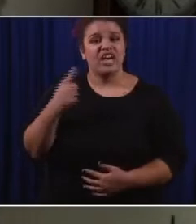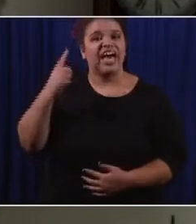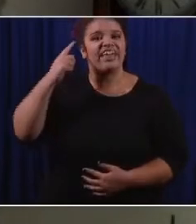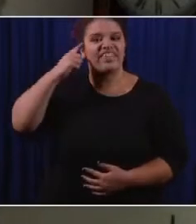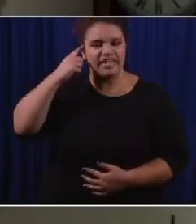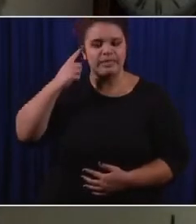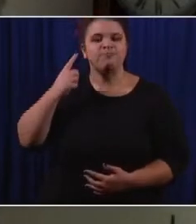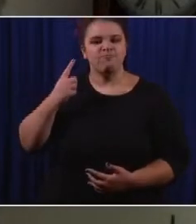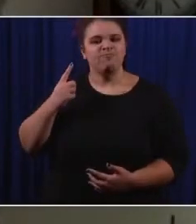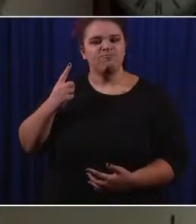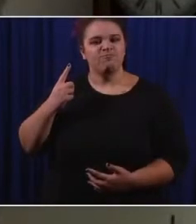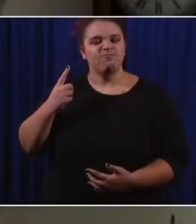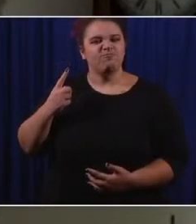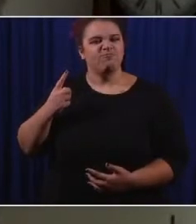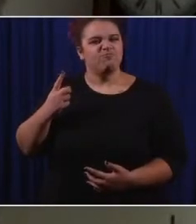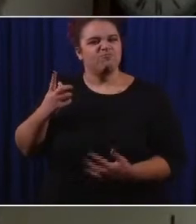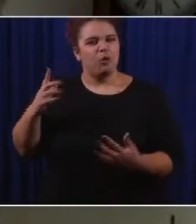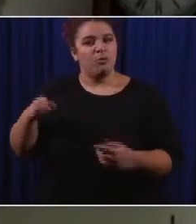top of that